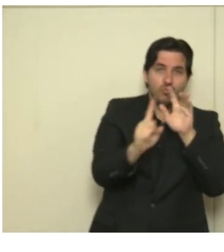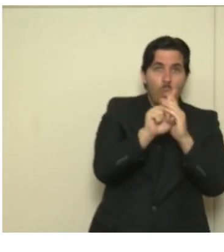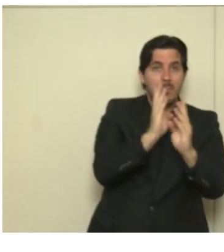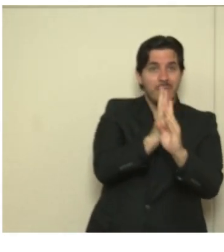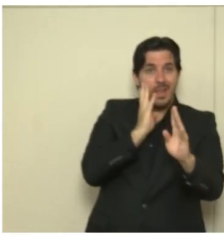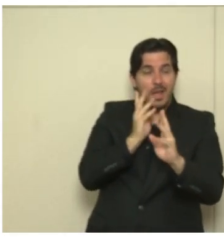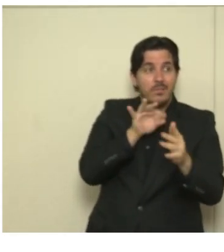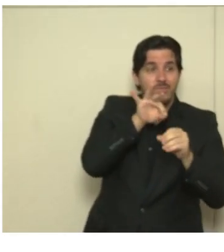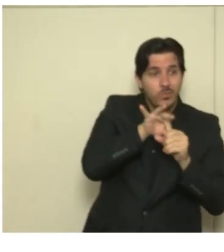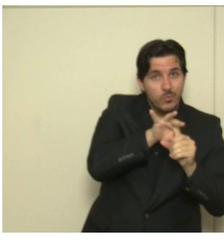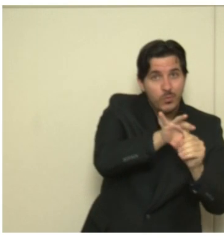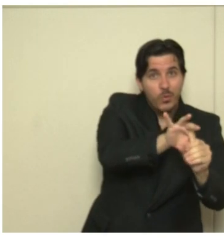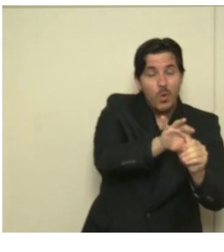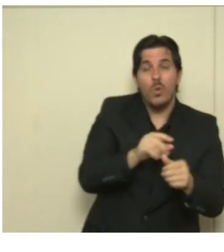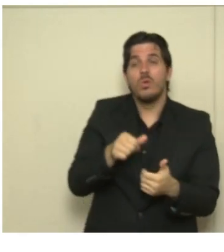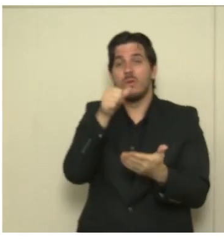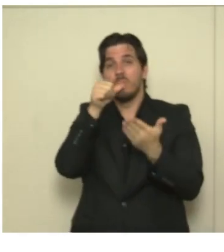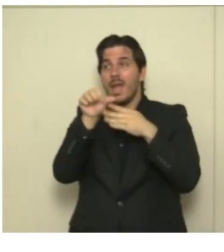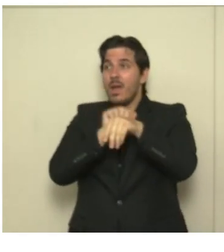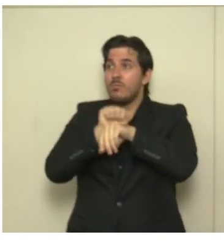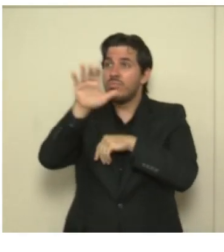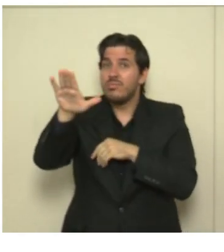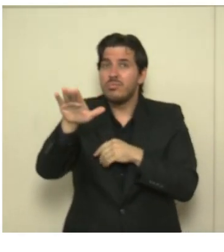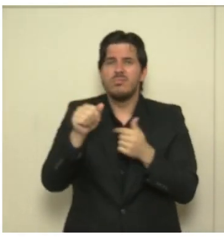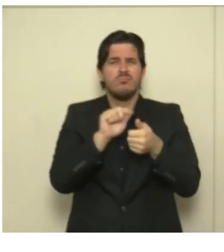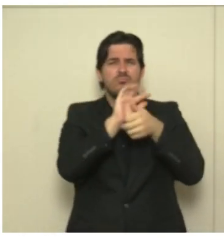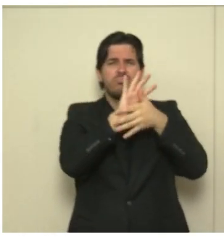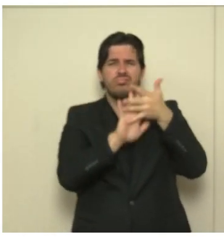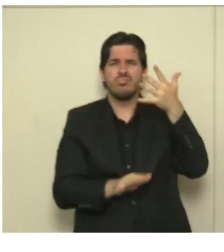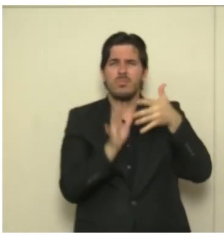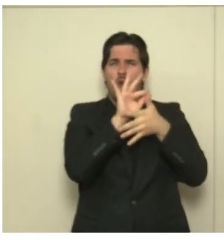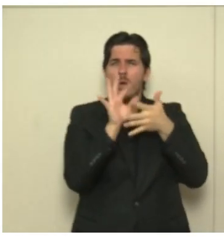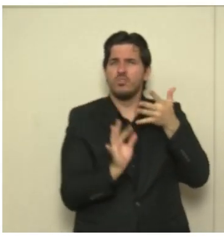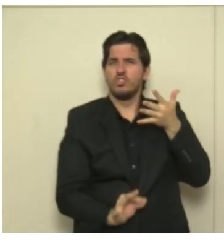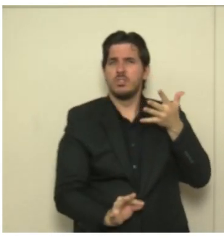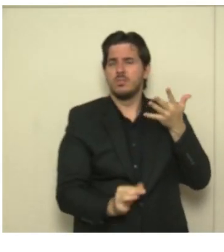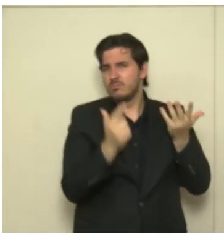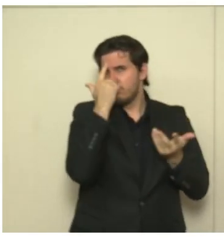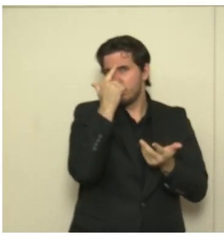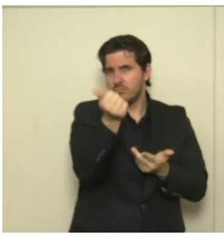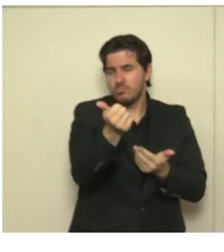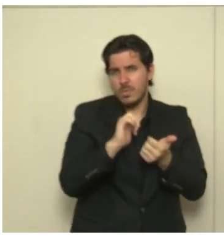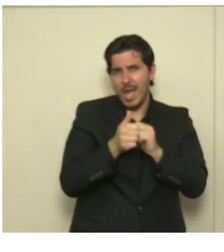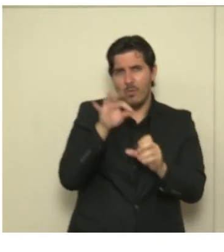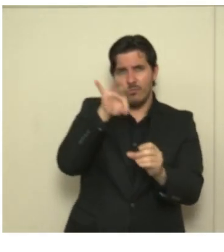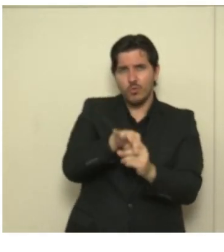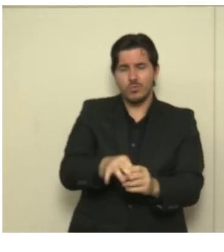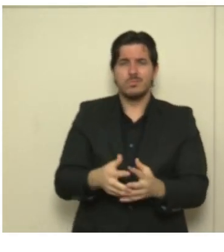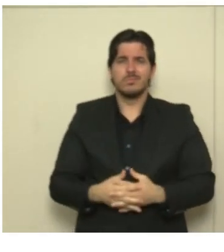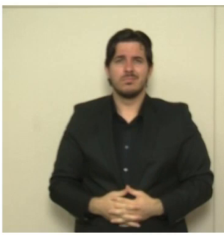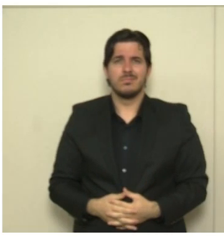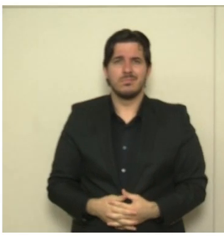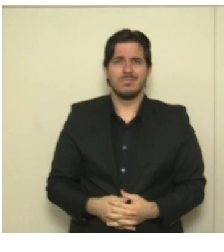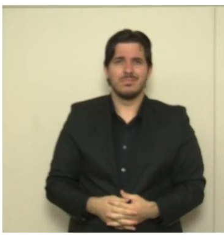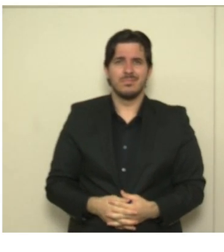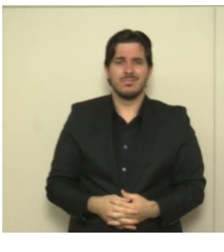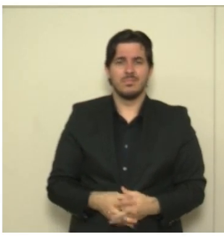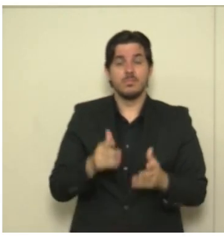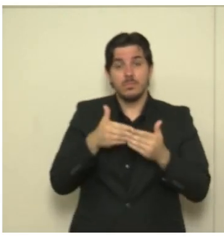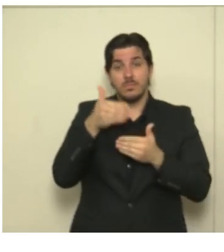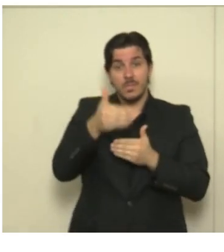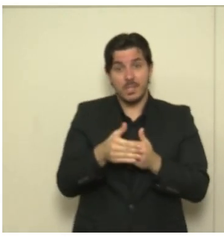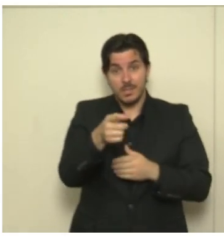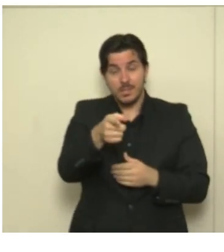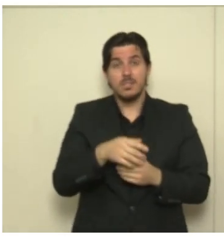mail, have a variety of options at your disposal in terms of how to cast your ballot. Our next slide is going to talk